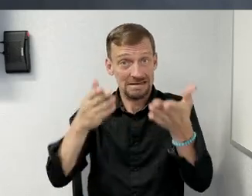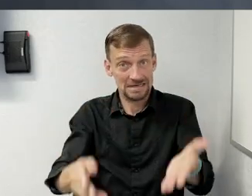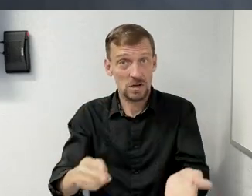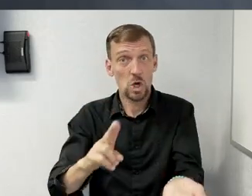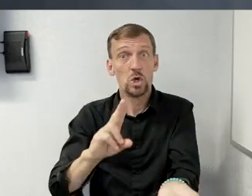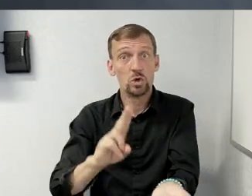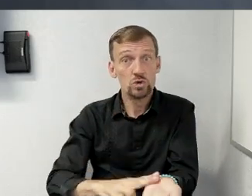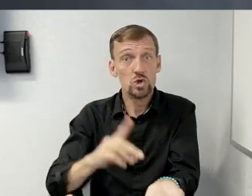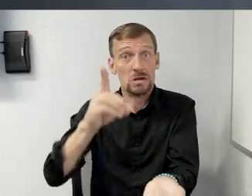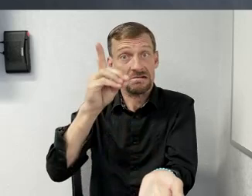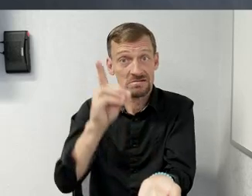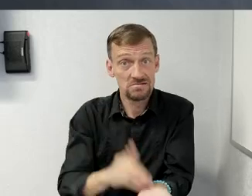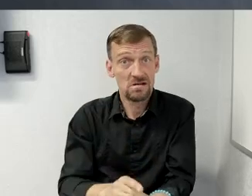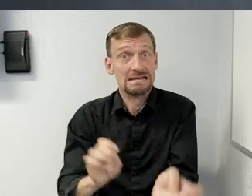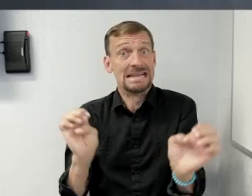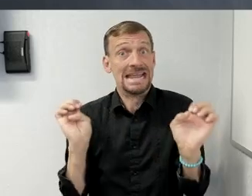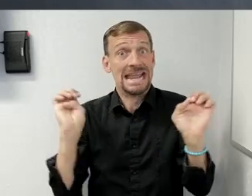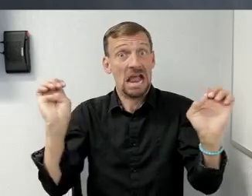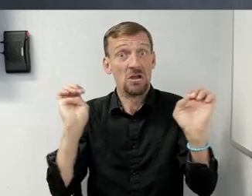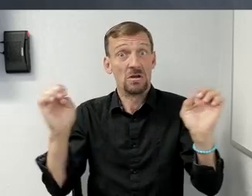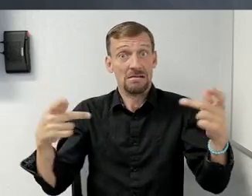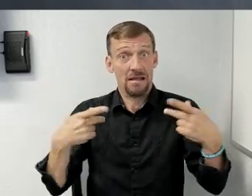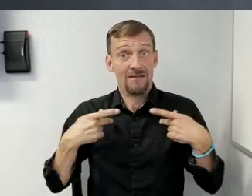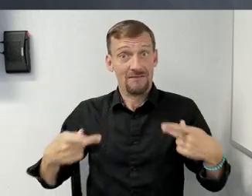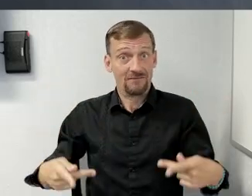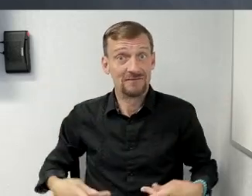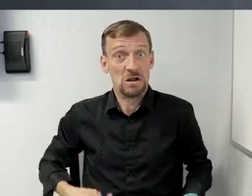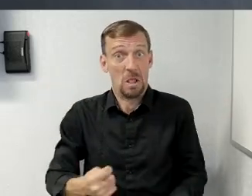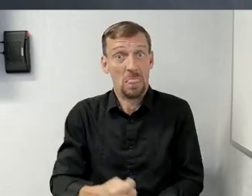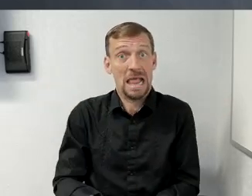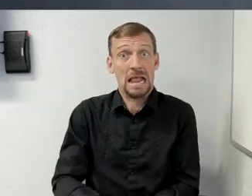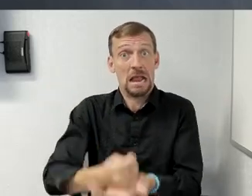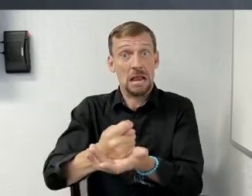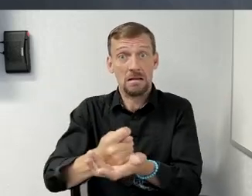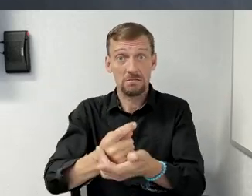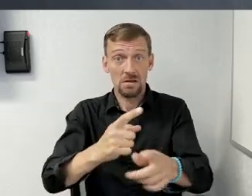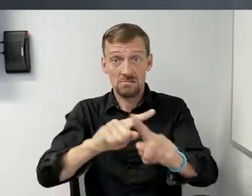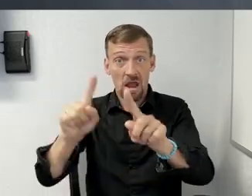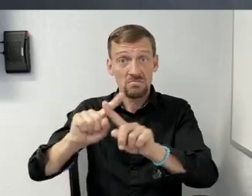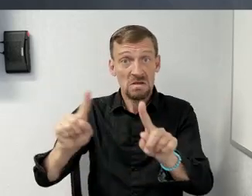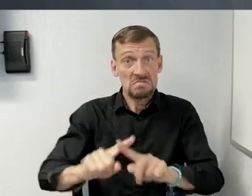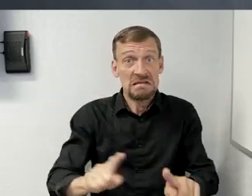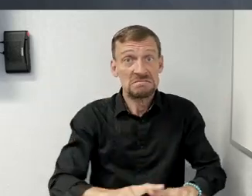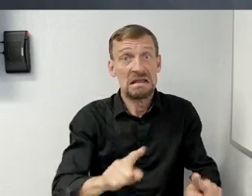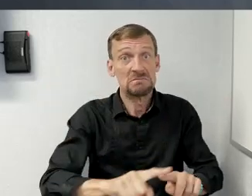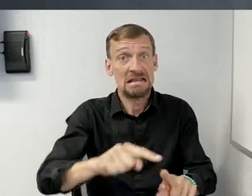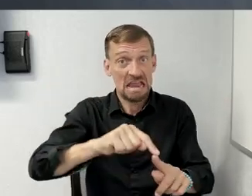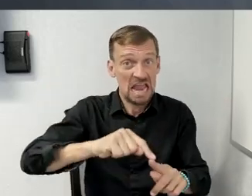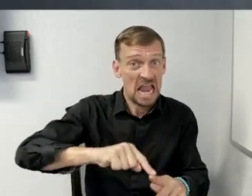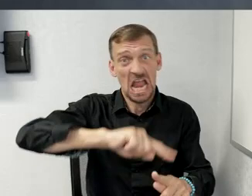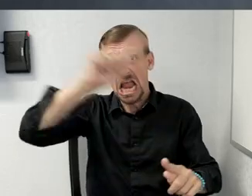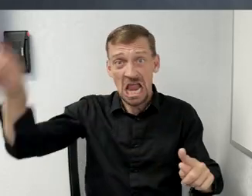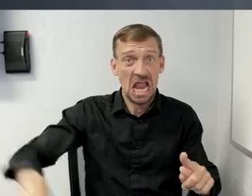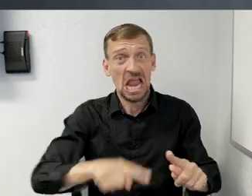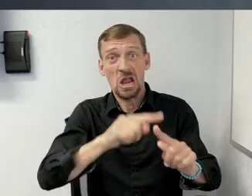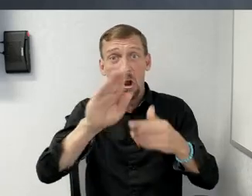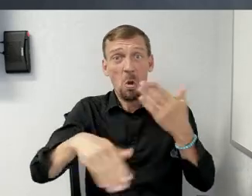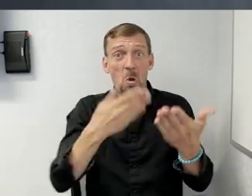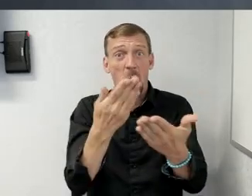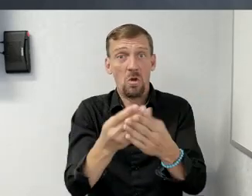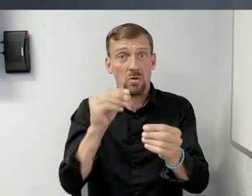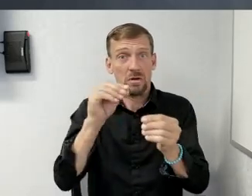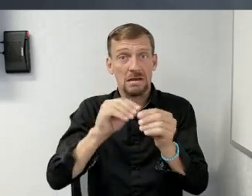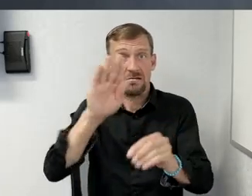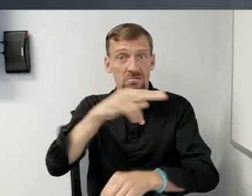nurses, doctors, exercise physiologists, physical therapists. Across the board, these